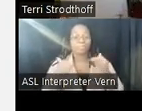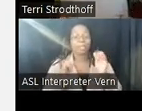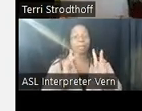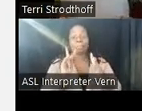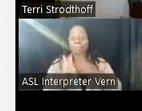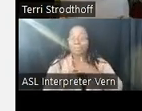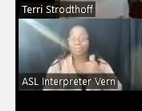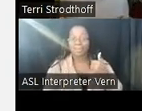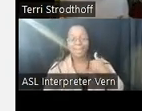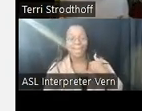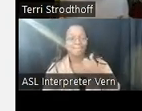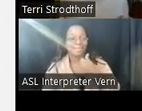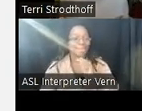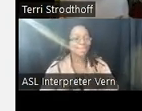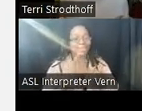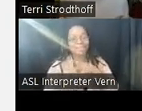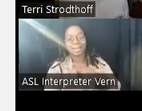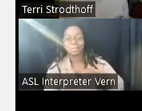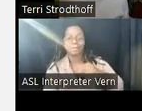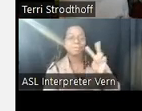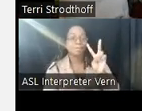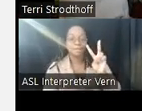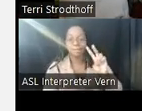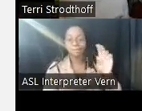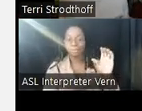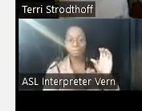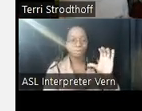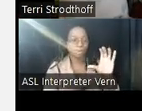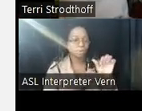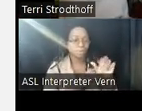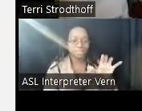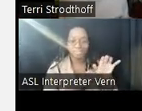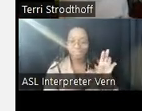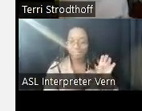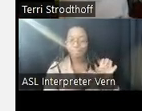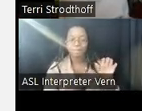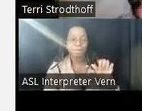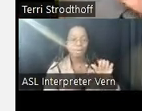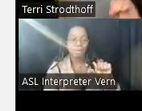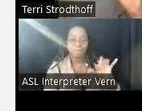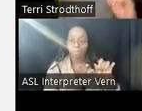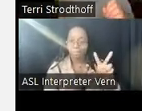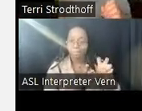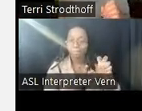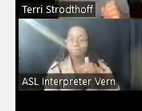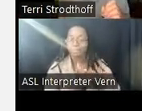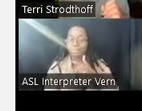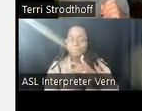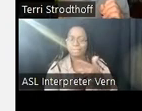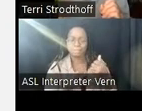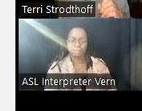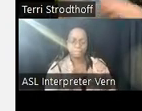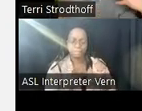violent, controlling, coercive, abusive, and all the ways that people can hurt and harm each other, it changes our question then from what is wrong with this